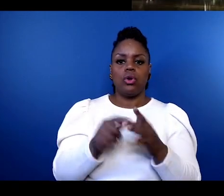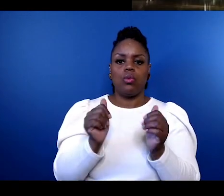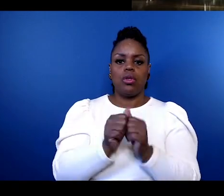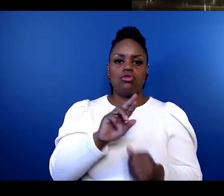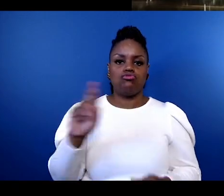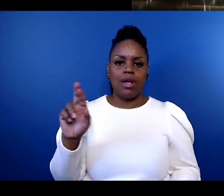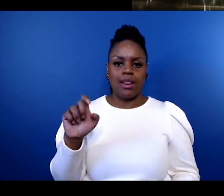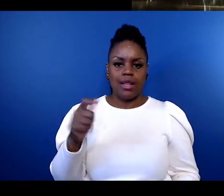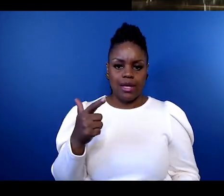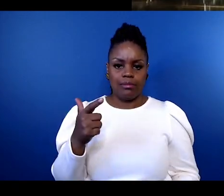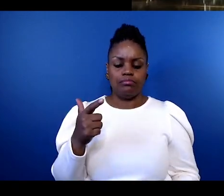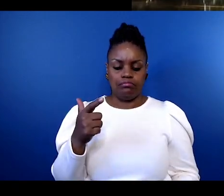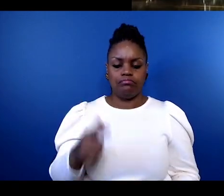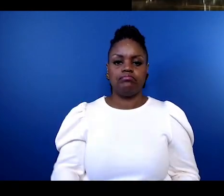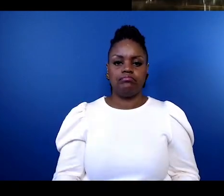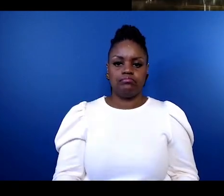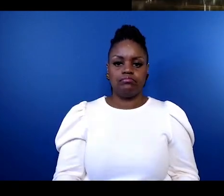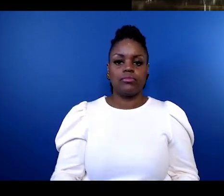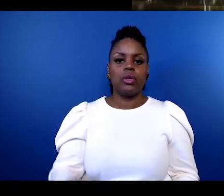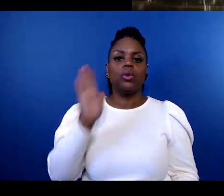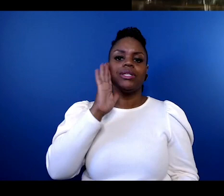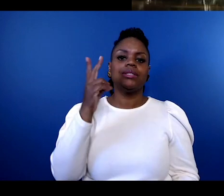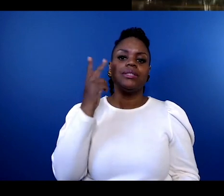Then 8-point or chaturanga.